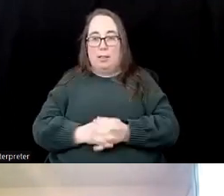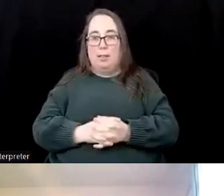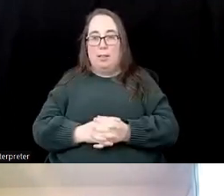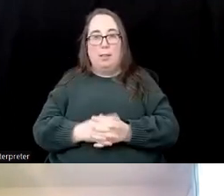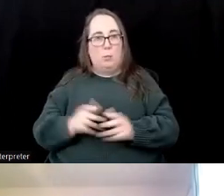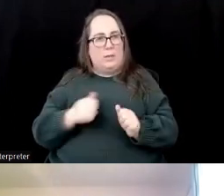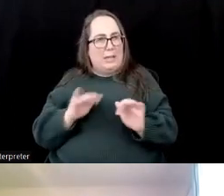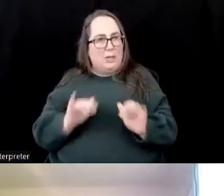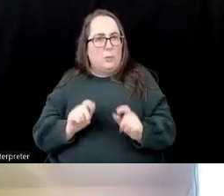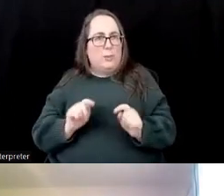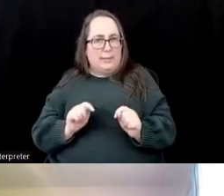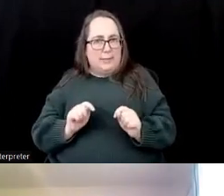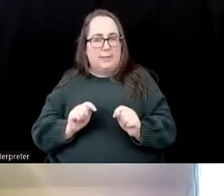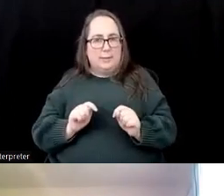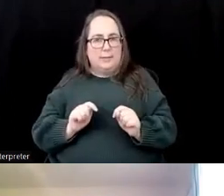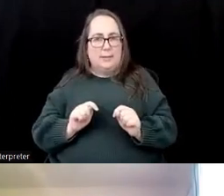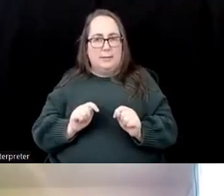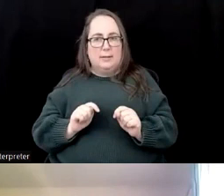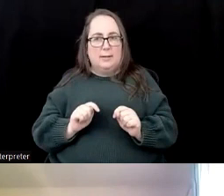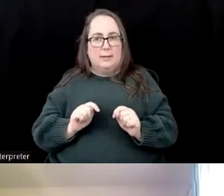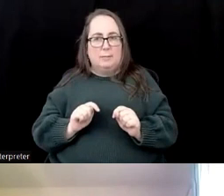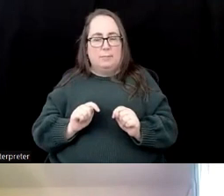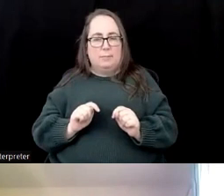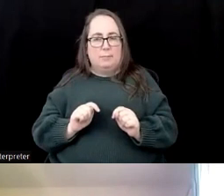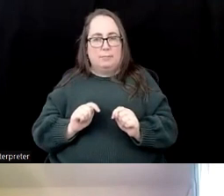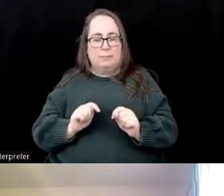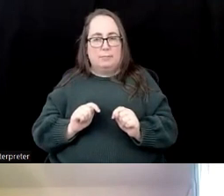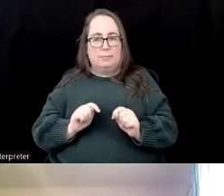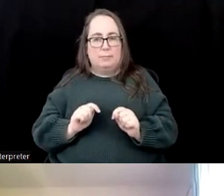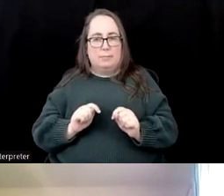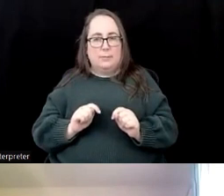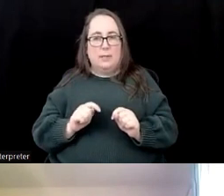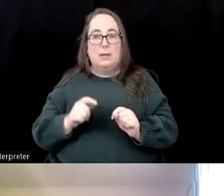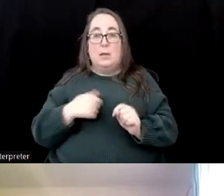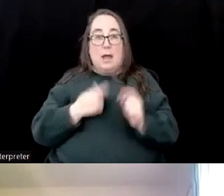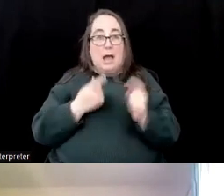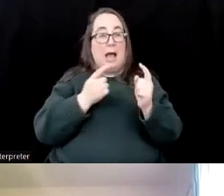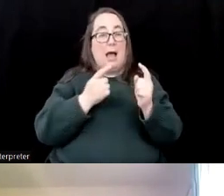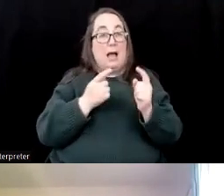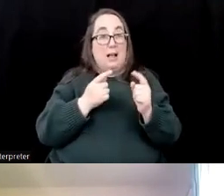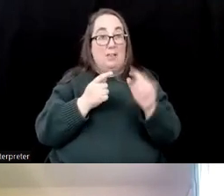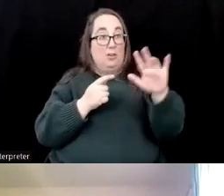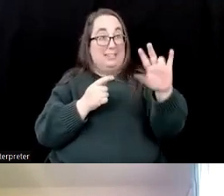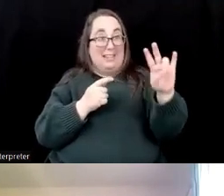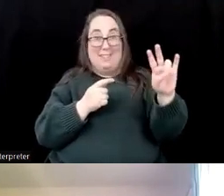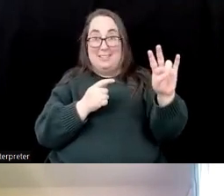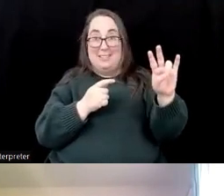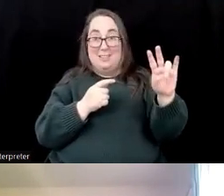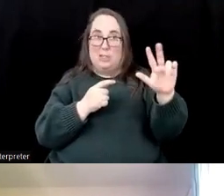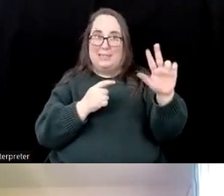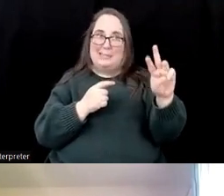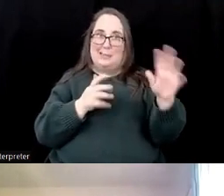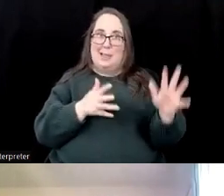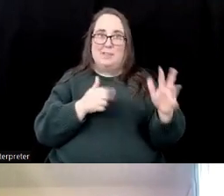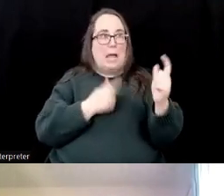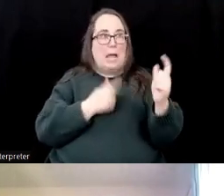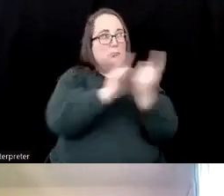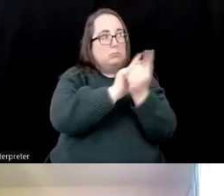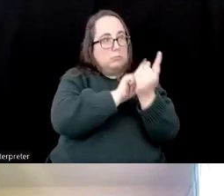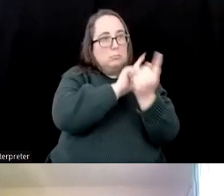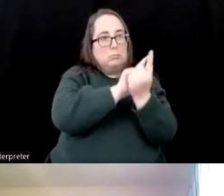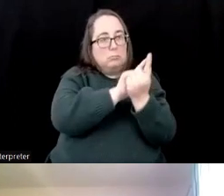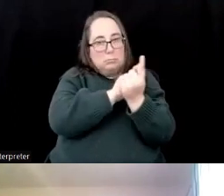this. So I approached every other housing authority in the state, and I executed